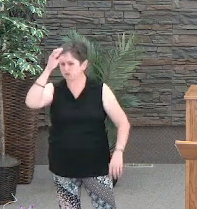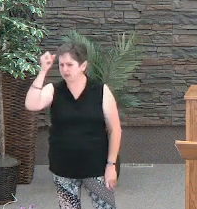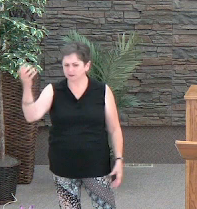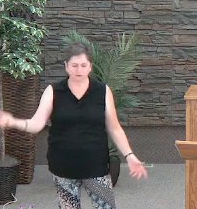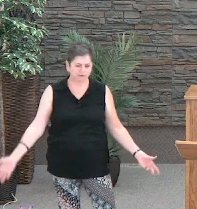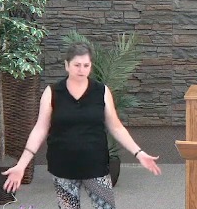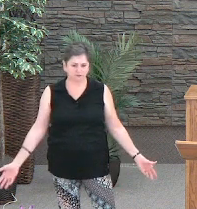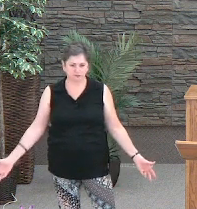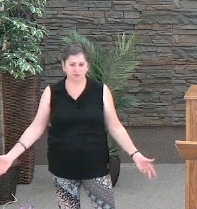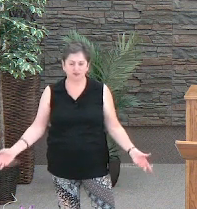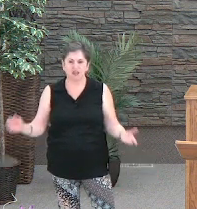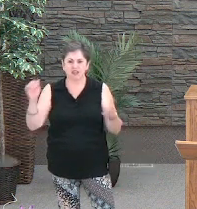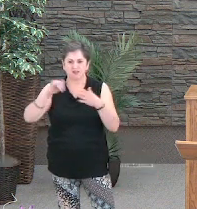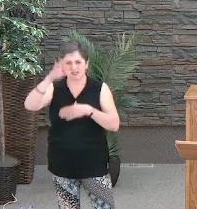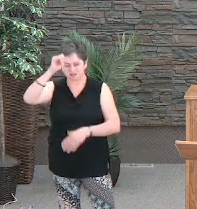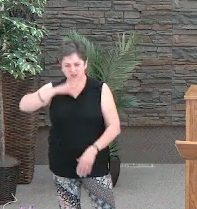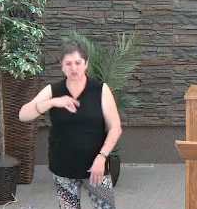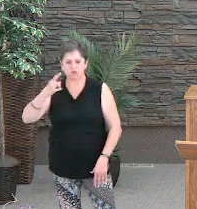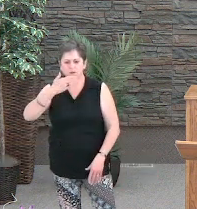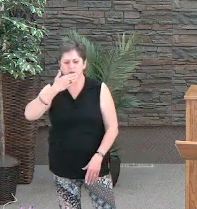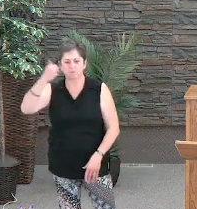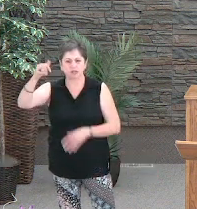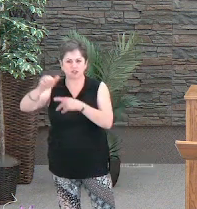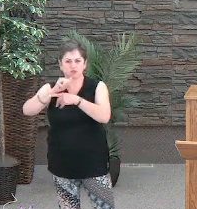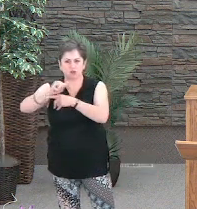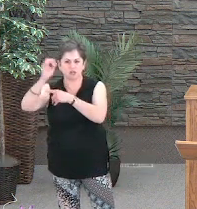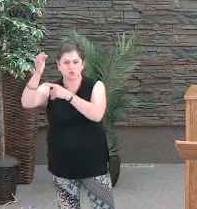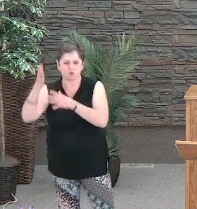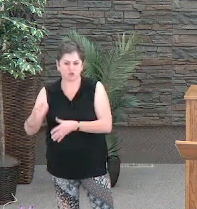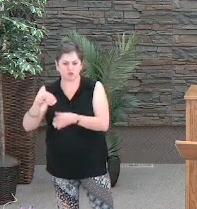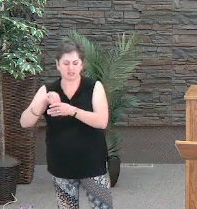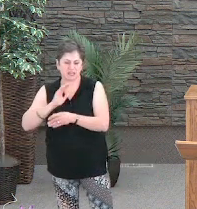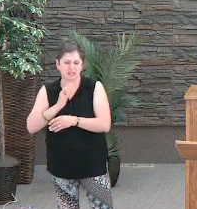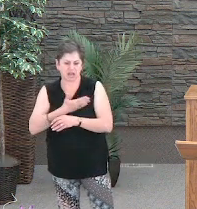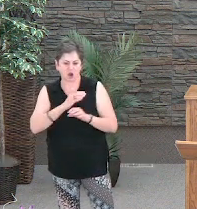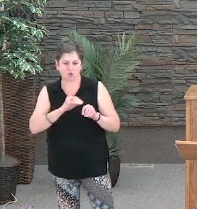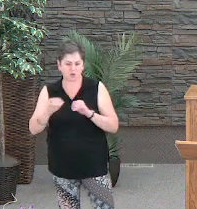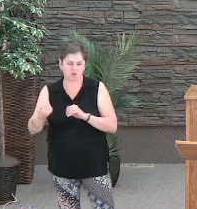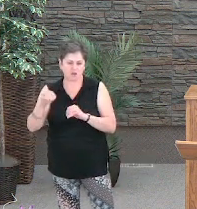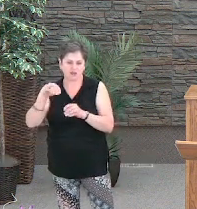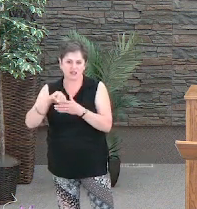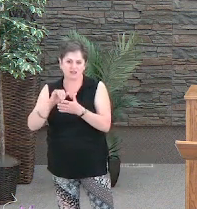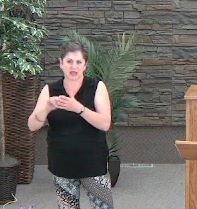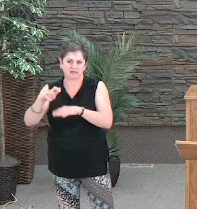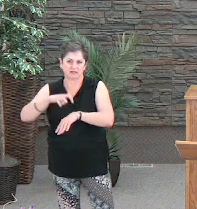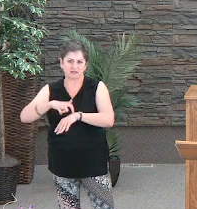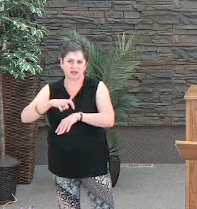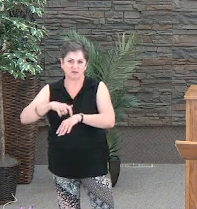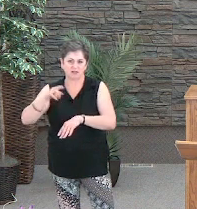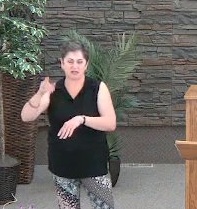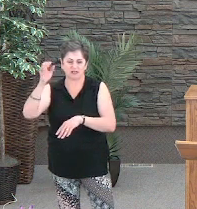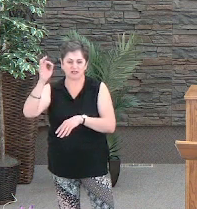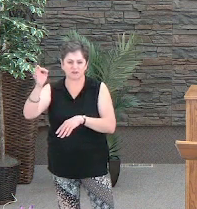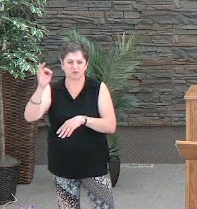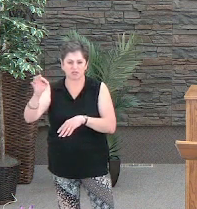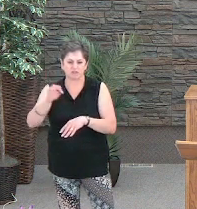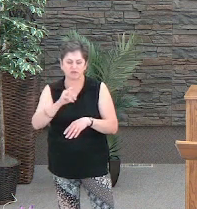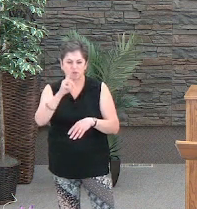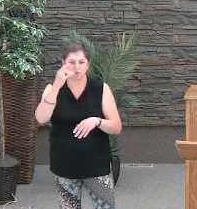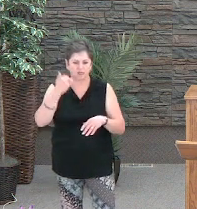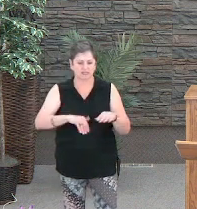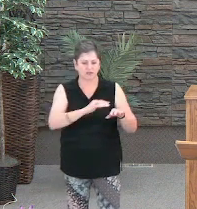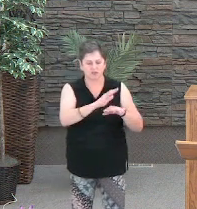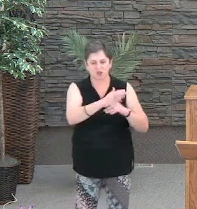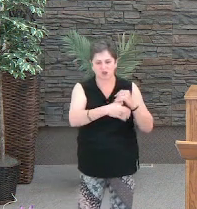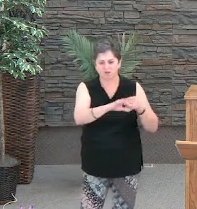sense. This guy was one of the best trained preachers in our movement in this day and time. He had preached from one side of the